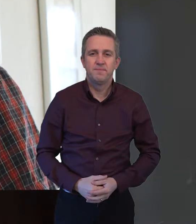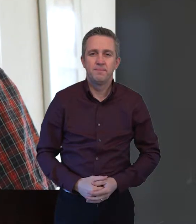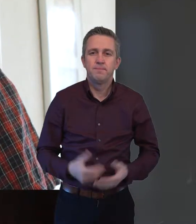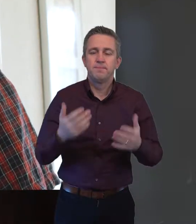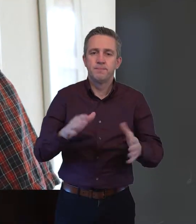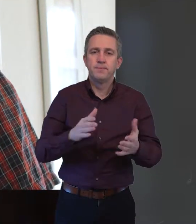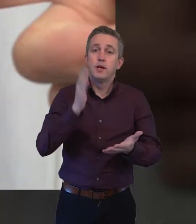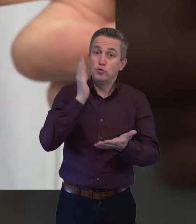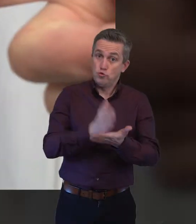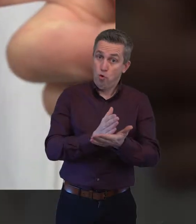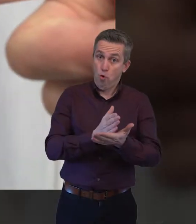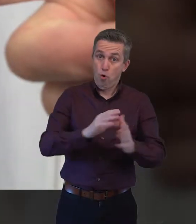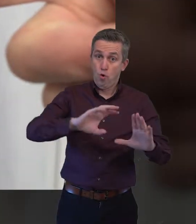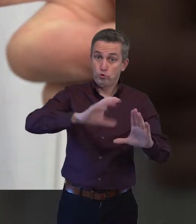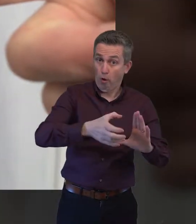Sure stop.